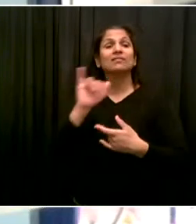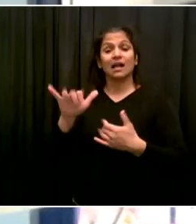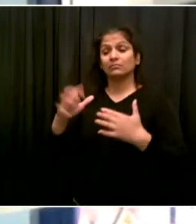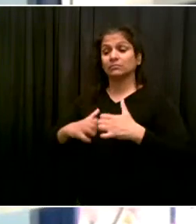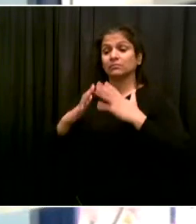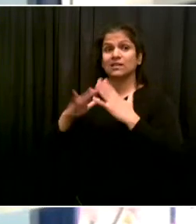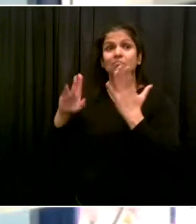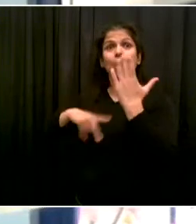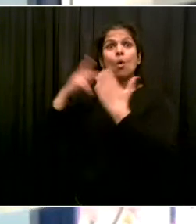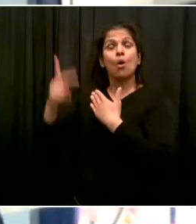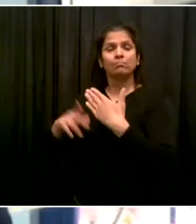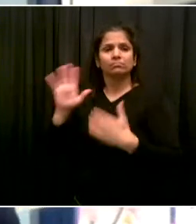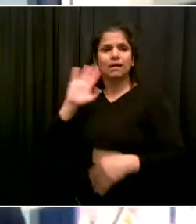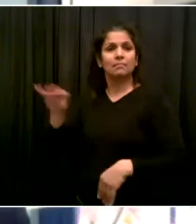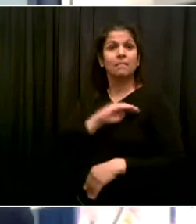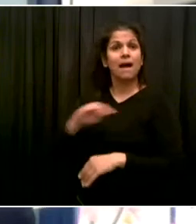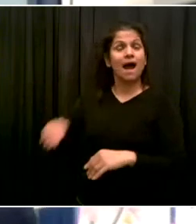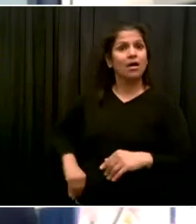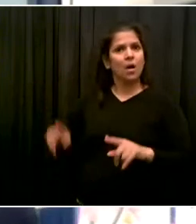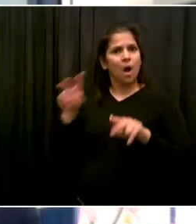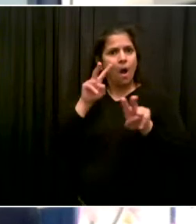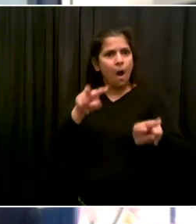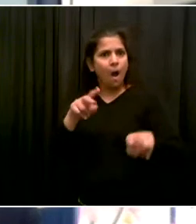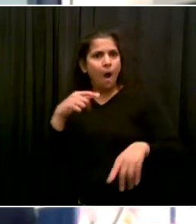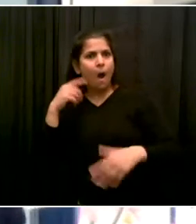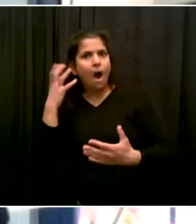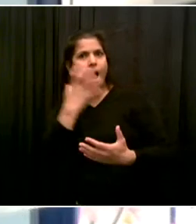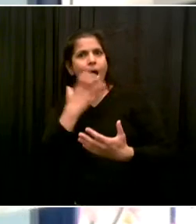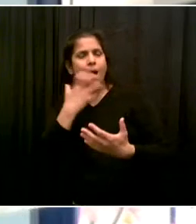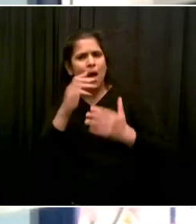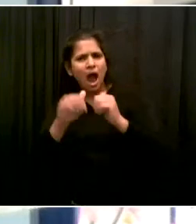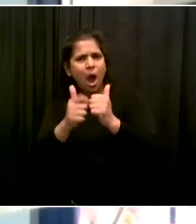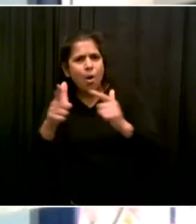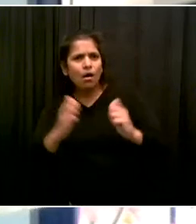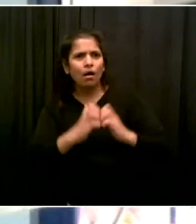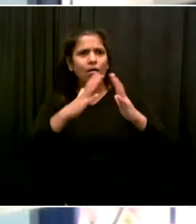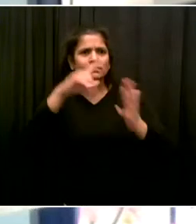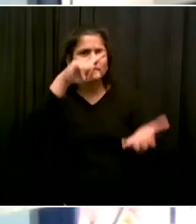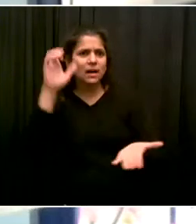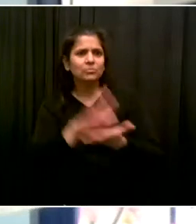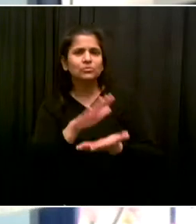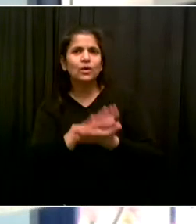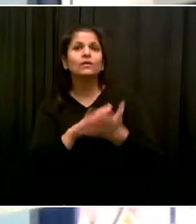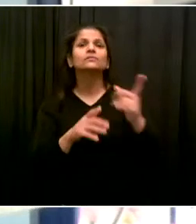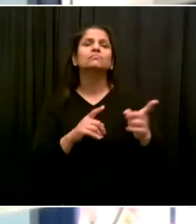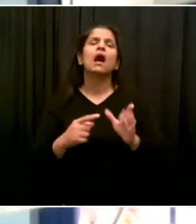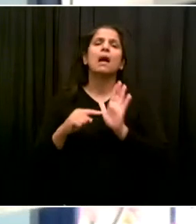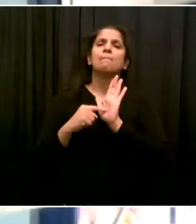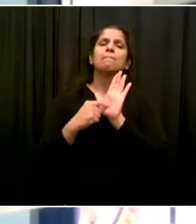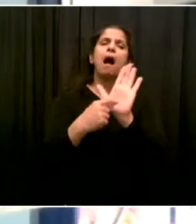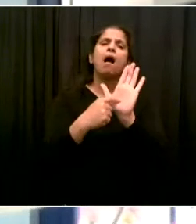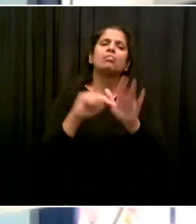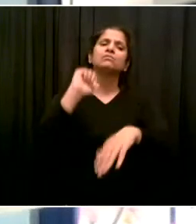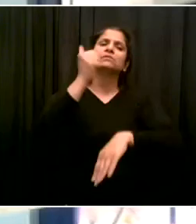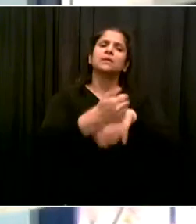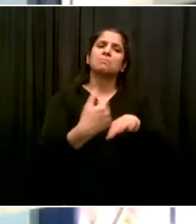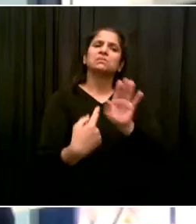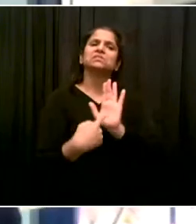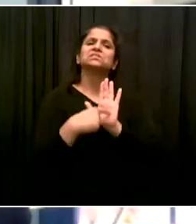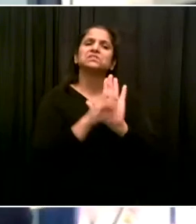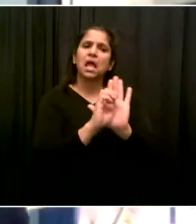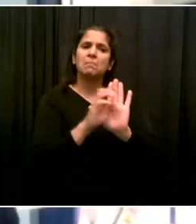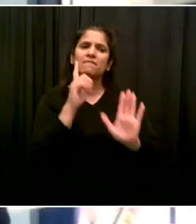seen the benefits of summer programming. The years where summer programming was effective had a major impact on student